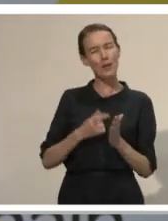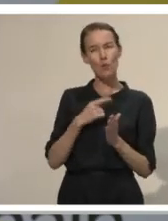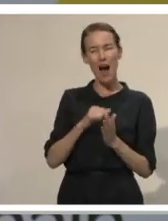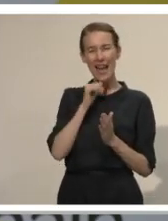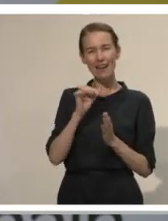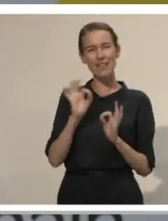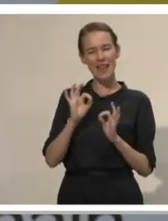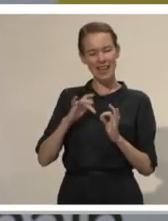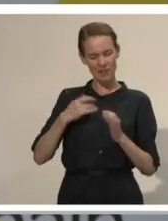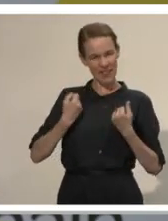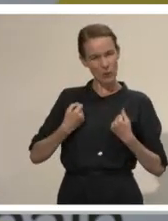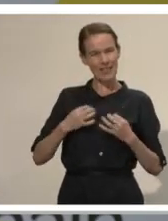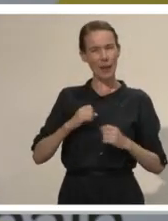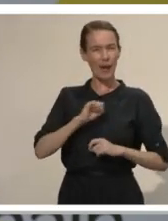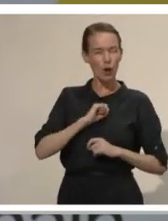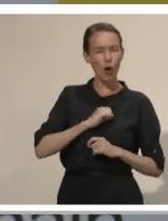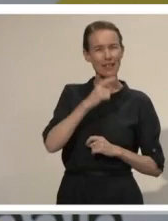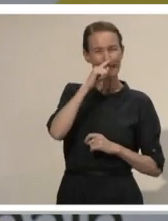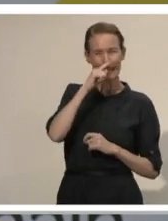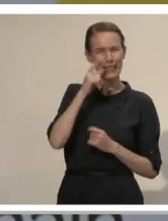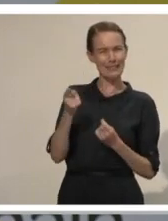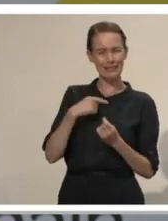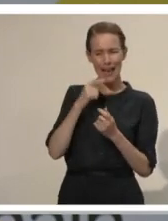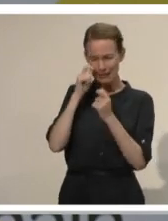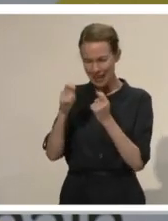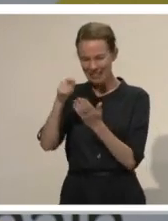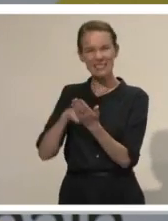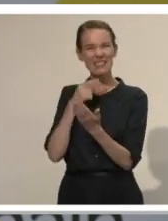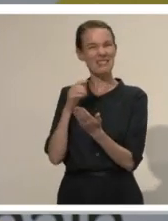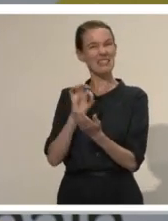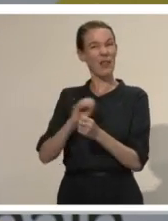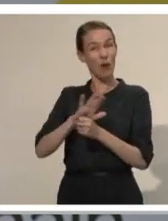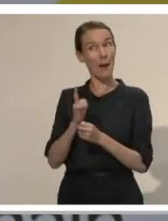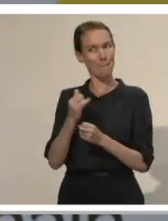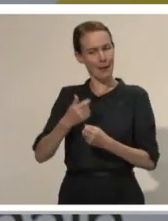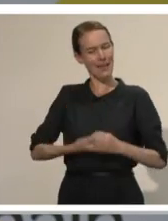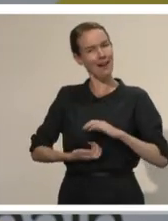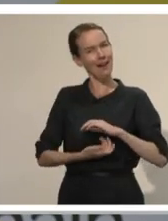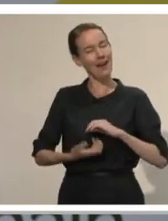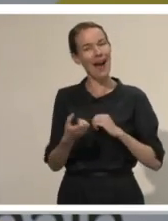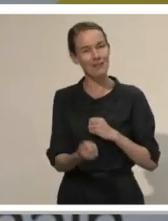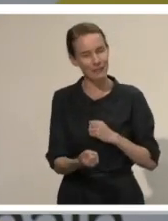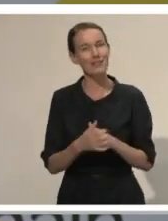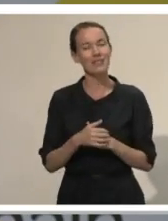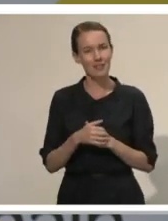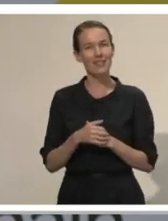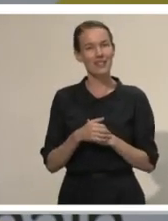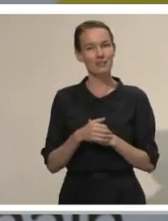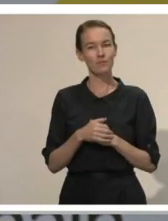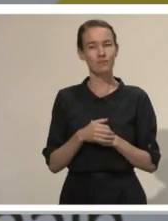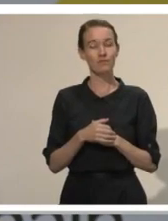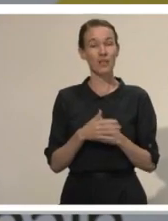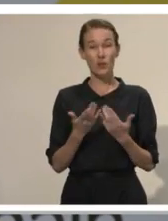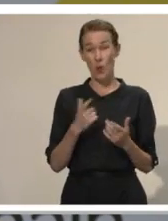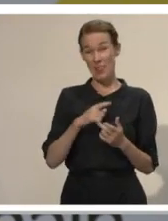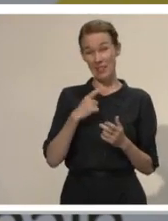I made earlier on, that actually even when we think someone is a probable case with a clear history of exposure, the test can still be negative. So we